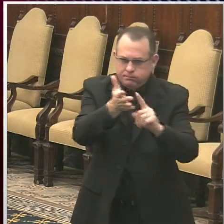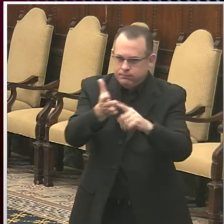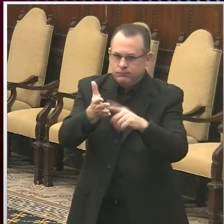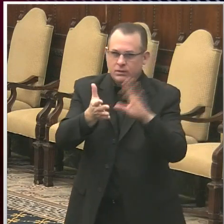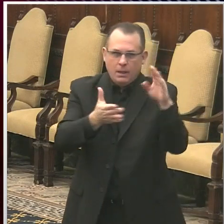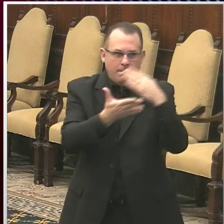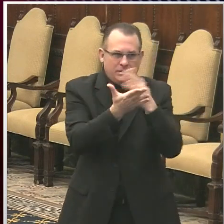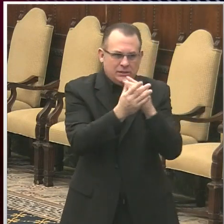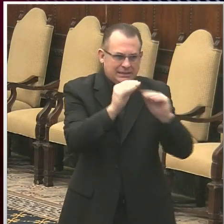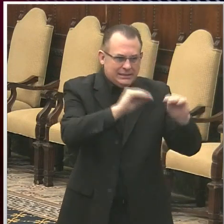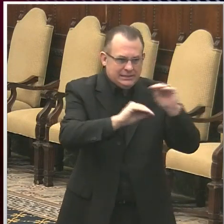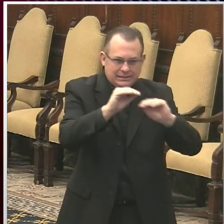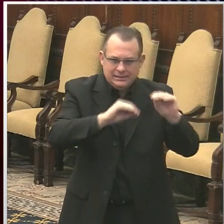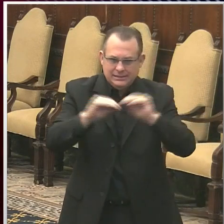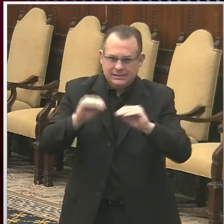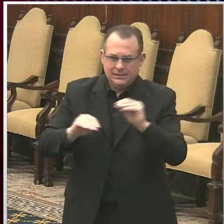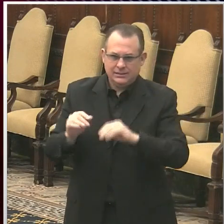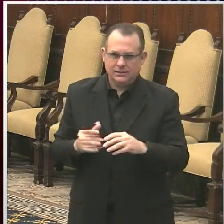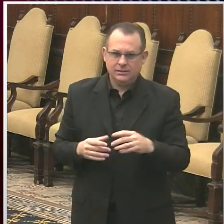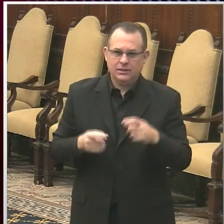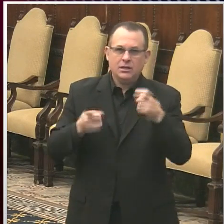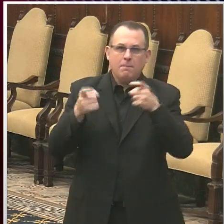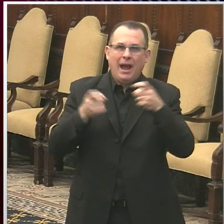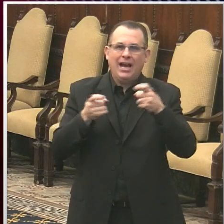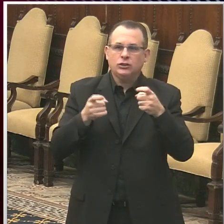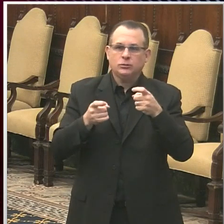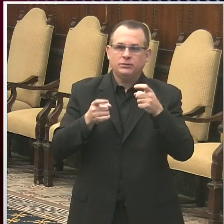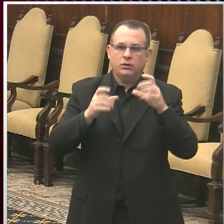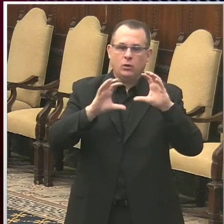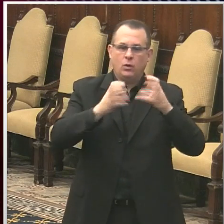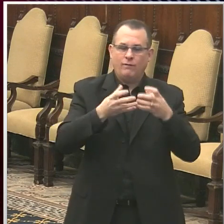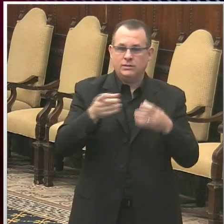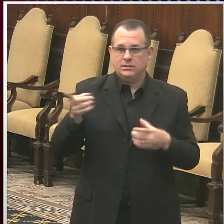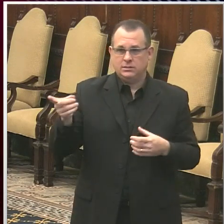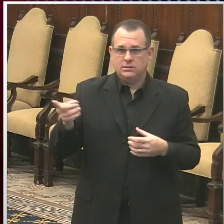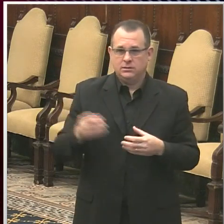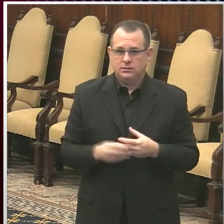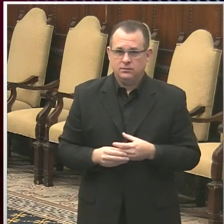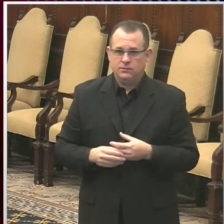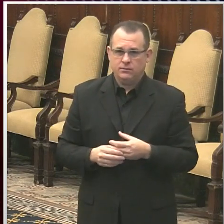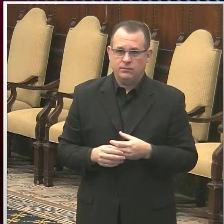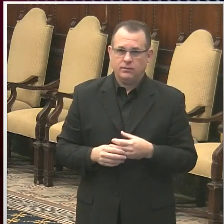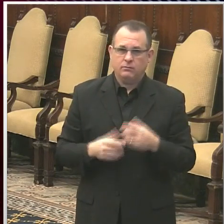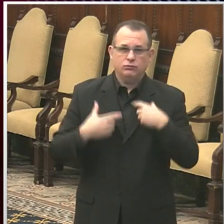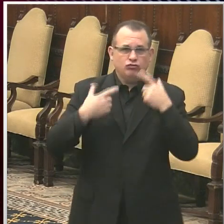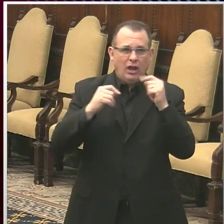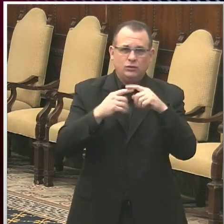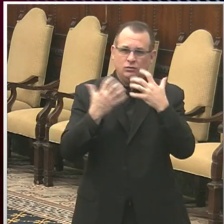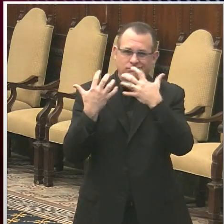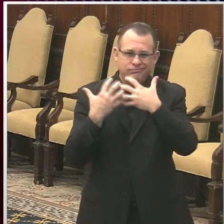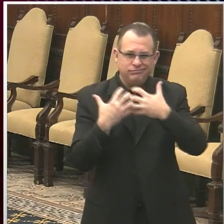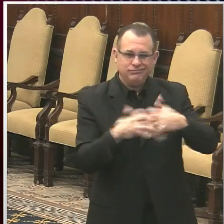the managing director's office. We'll have no comment until we're ready to trot it out.